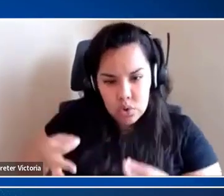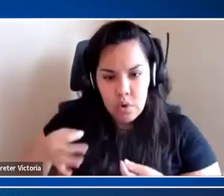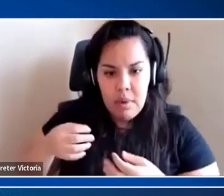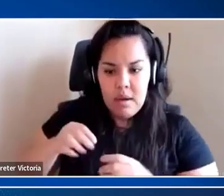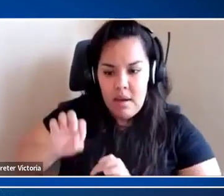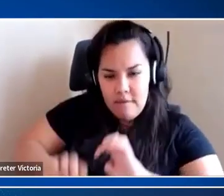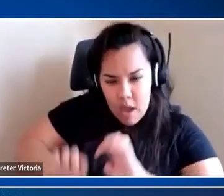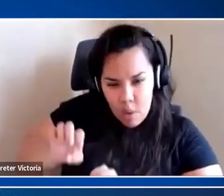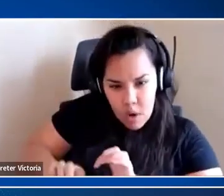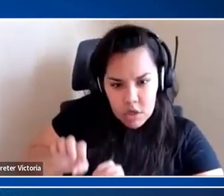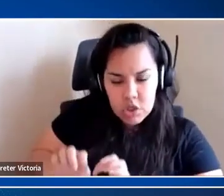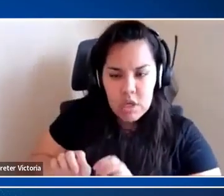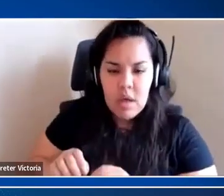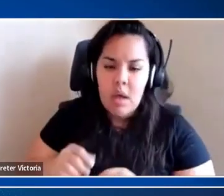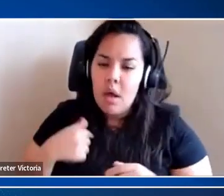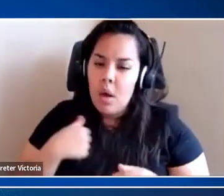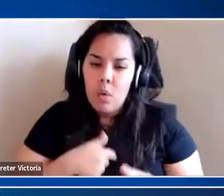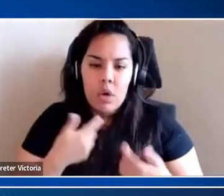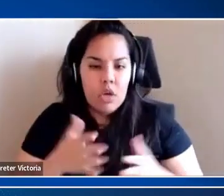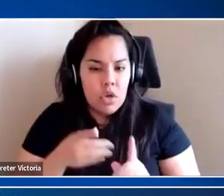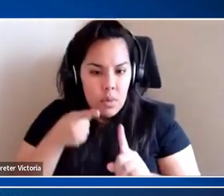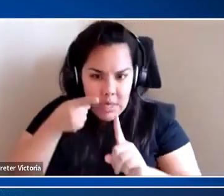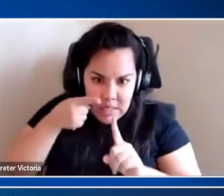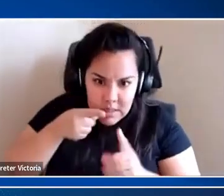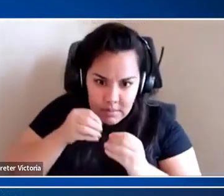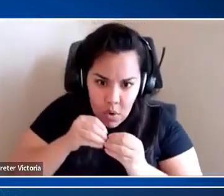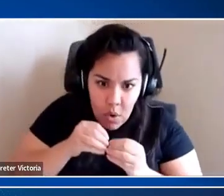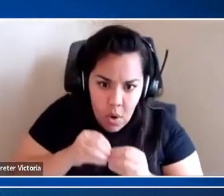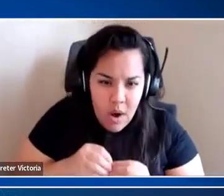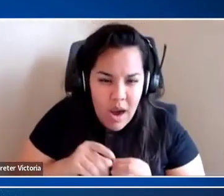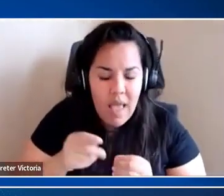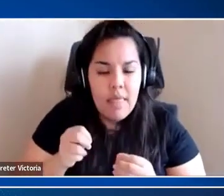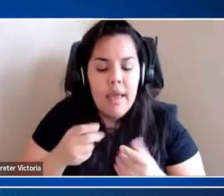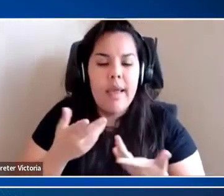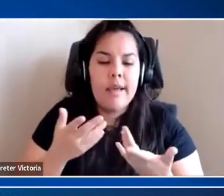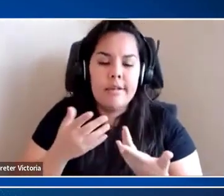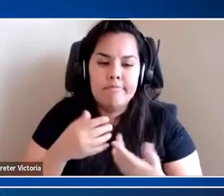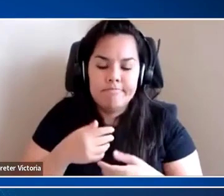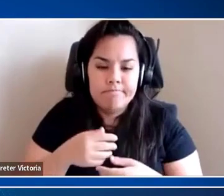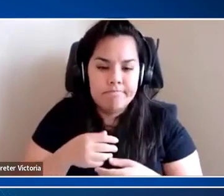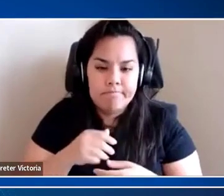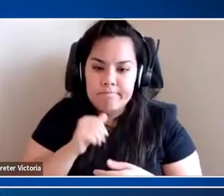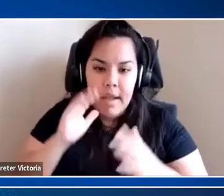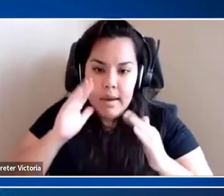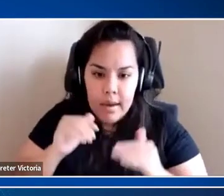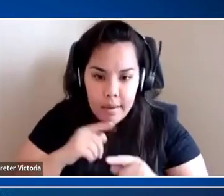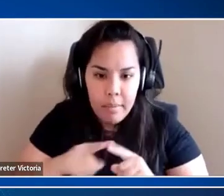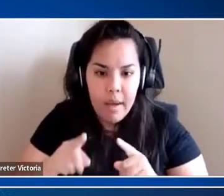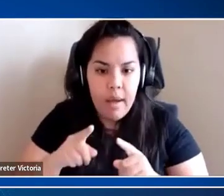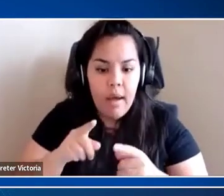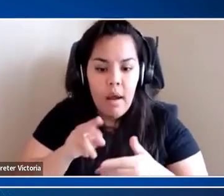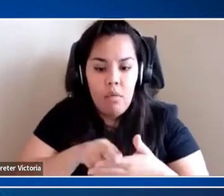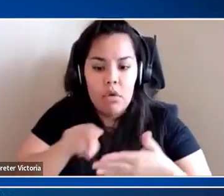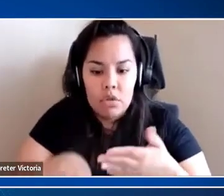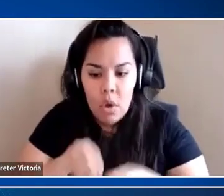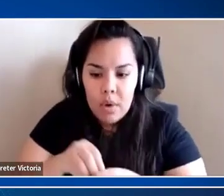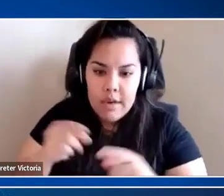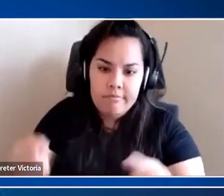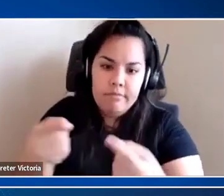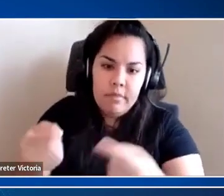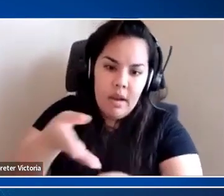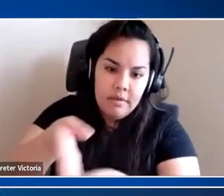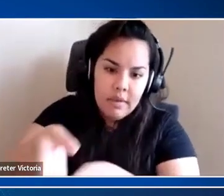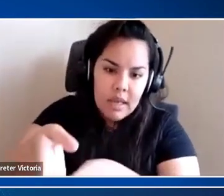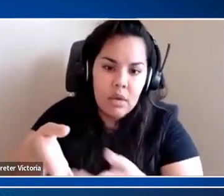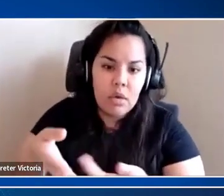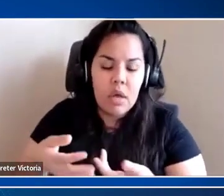we don't want to get more specific and then inadvertently end up, hurting one field that particular guidance